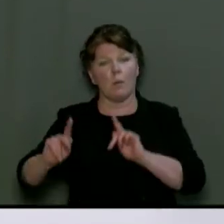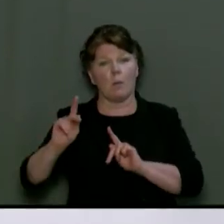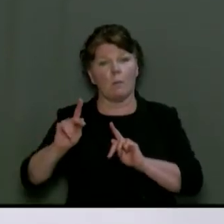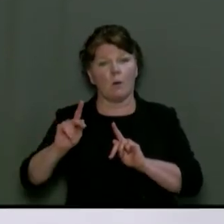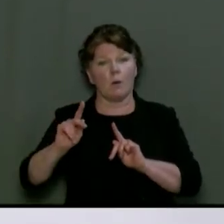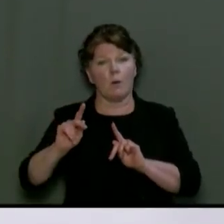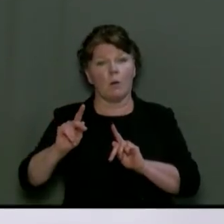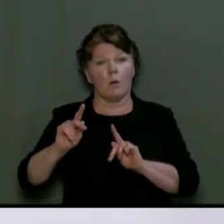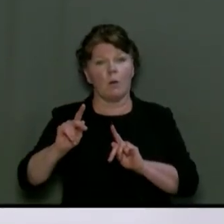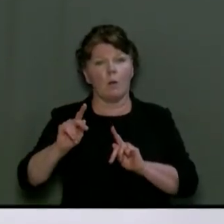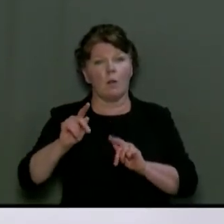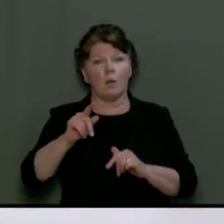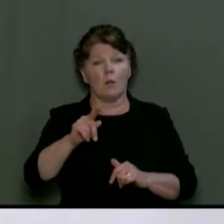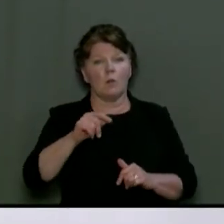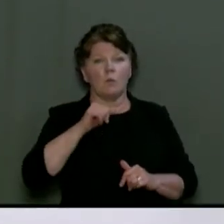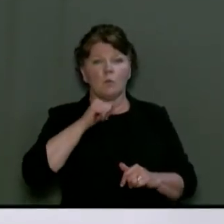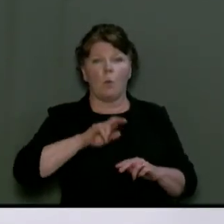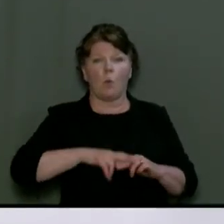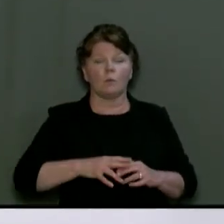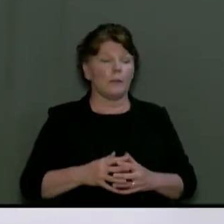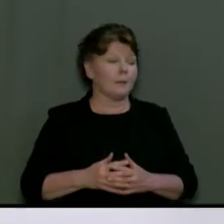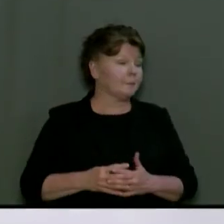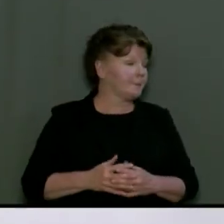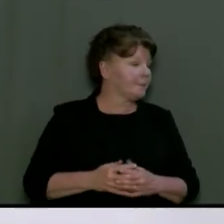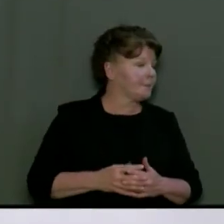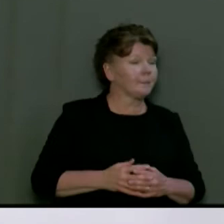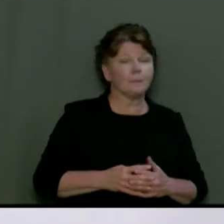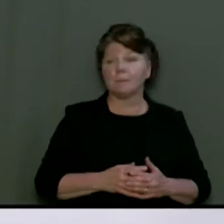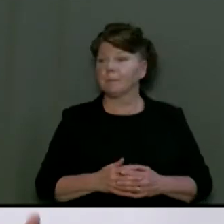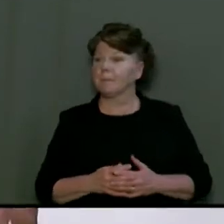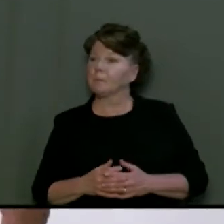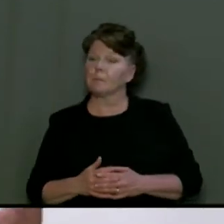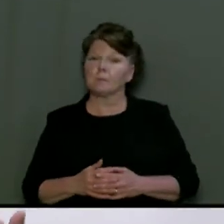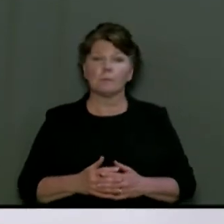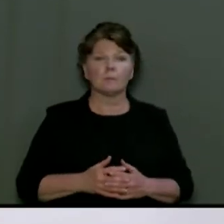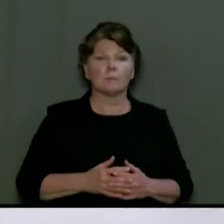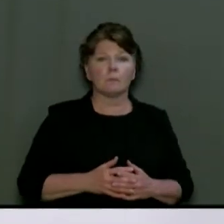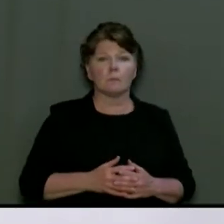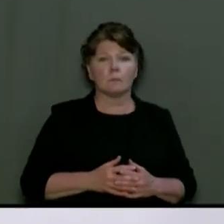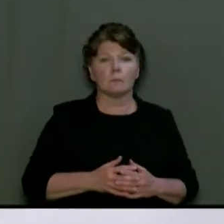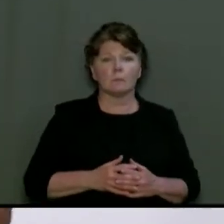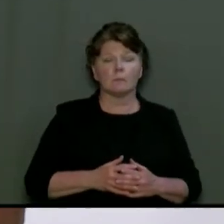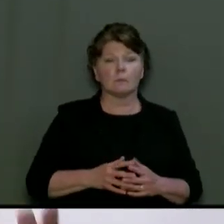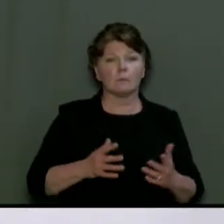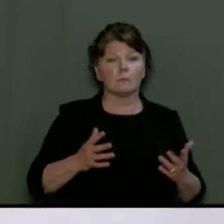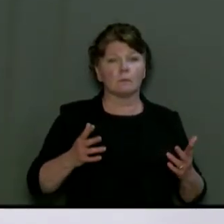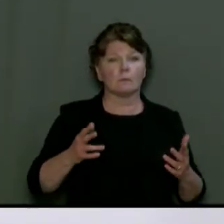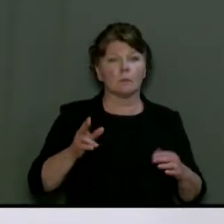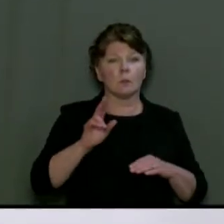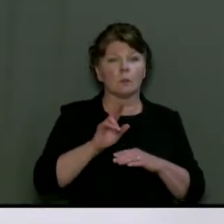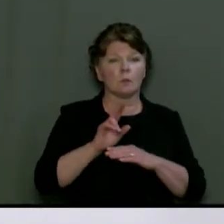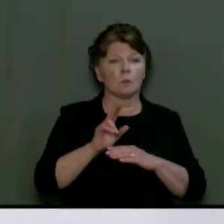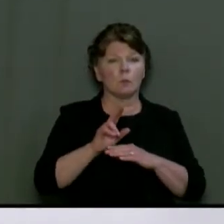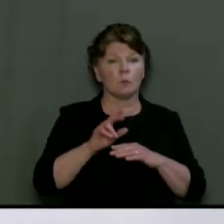you might not sit idle, but use any confrontation or